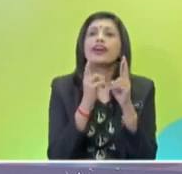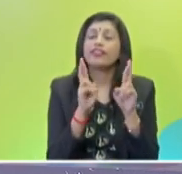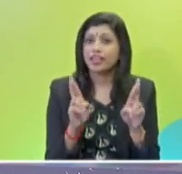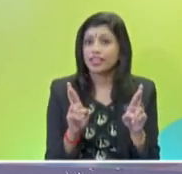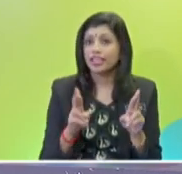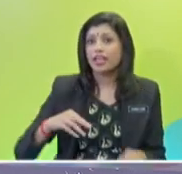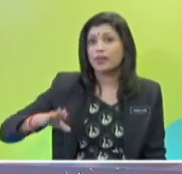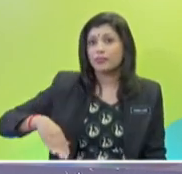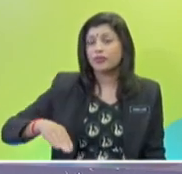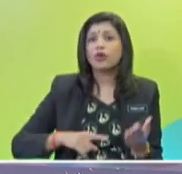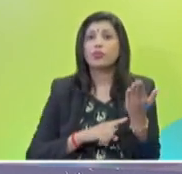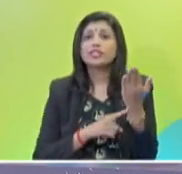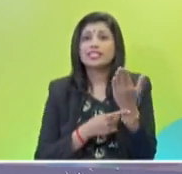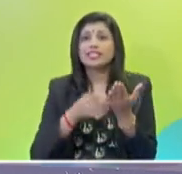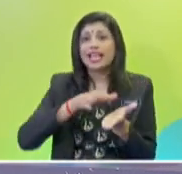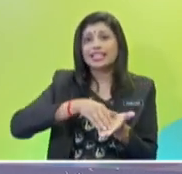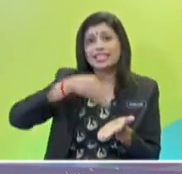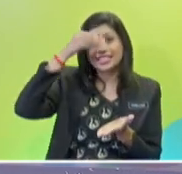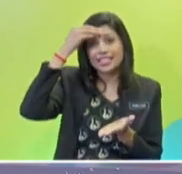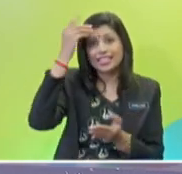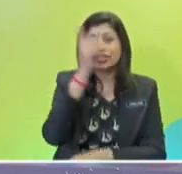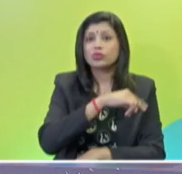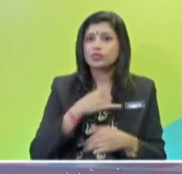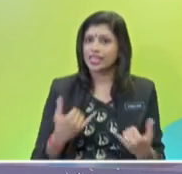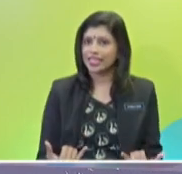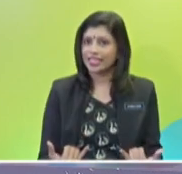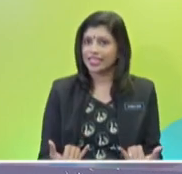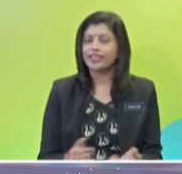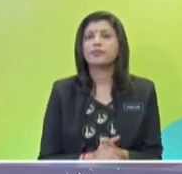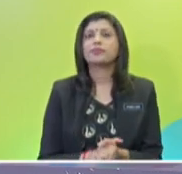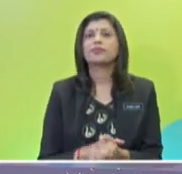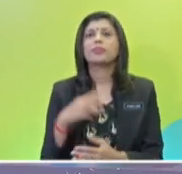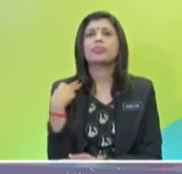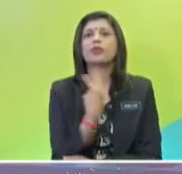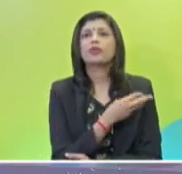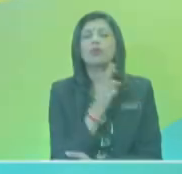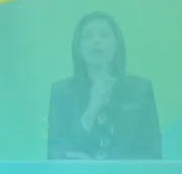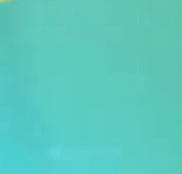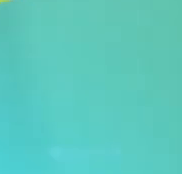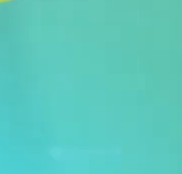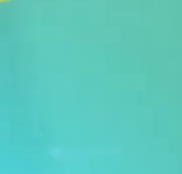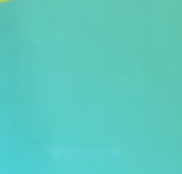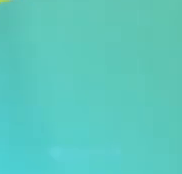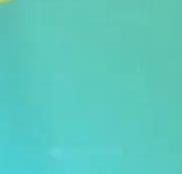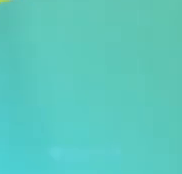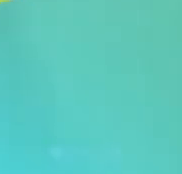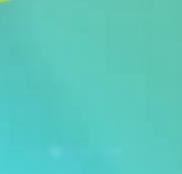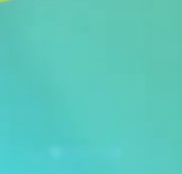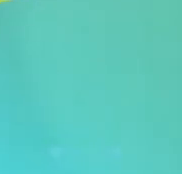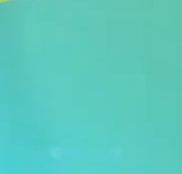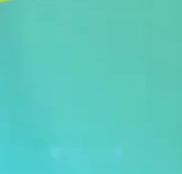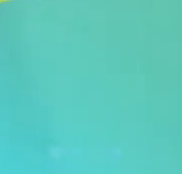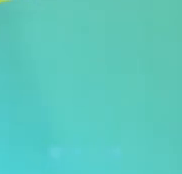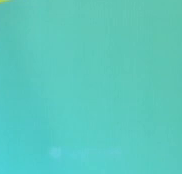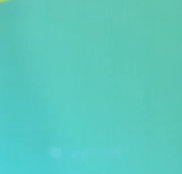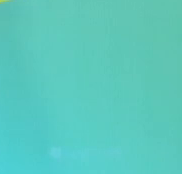before we begin today's lesson, I also want to welcome Teacher Shamila as our sign language interpreter for today. Hi,